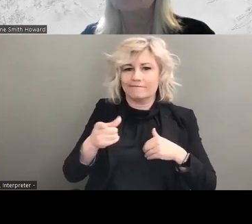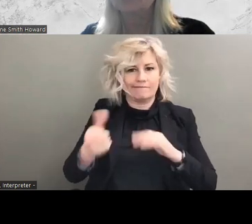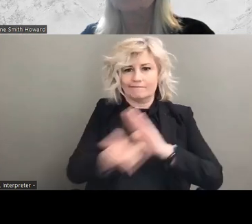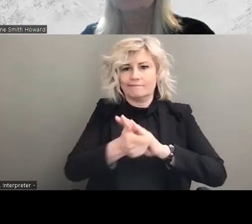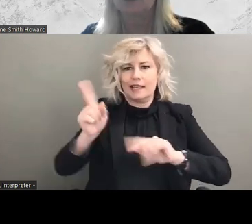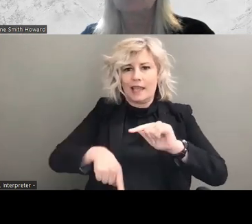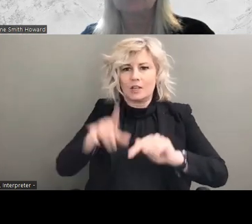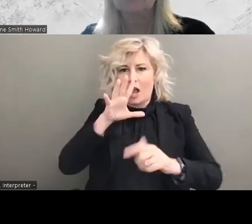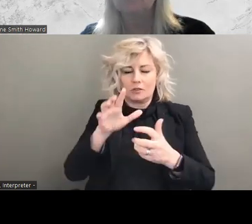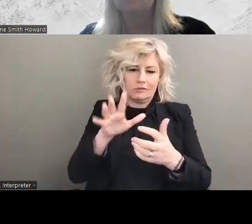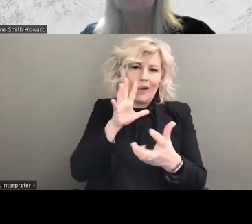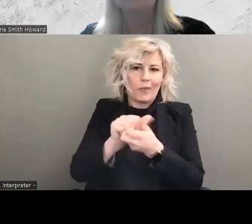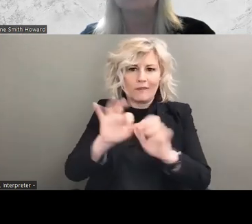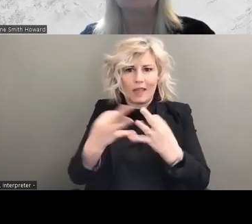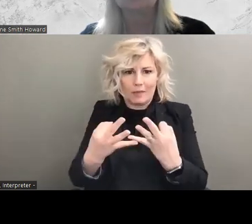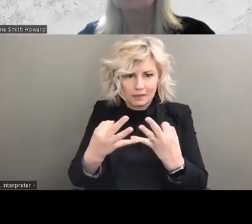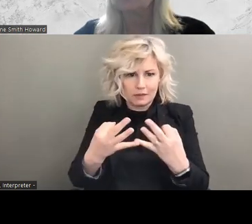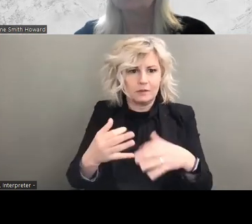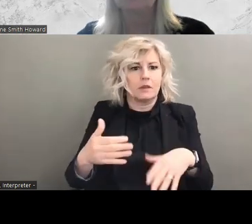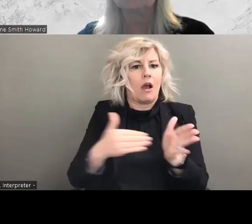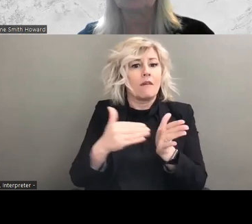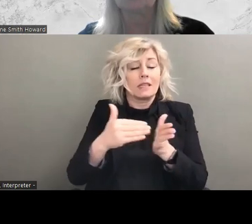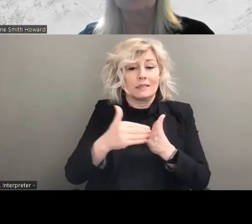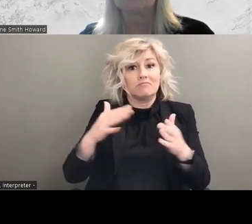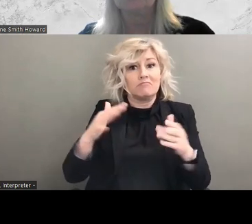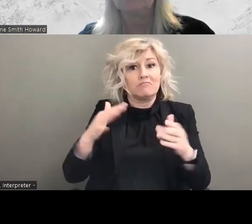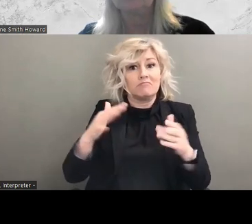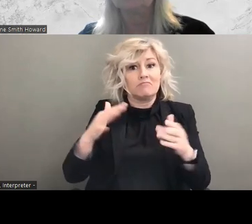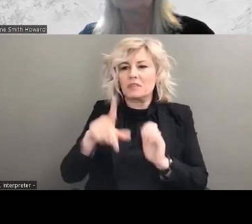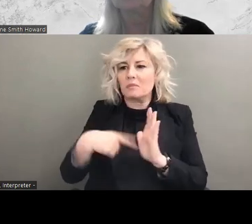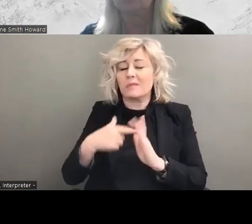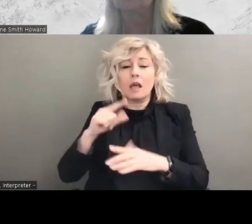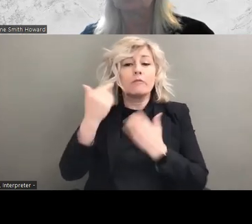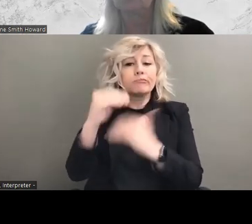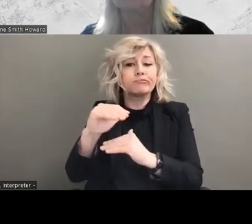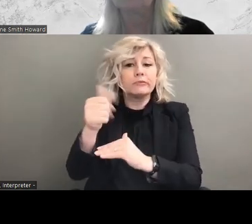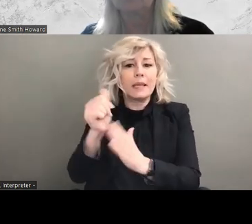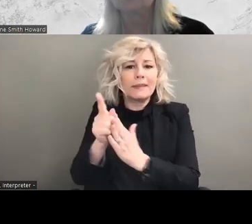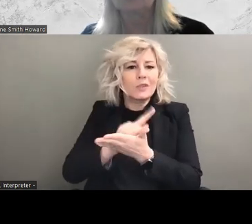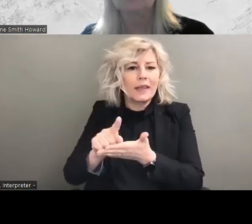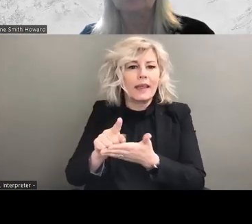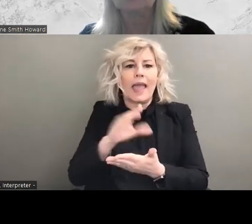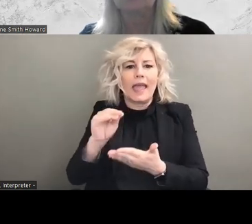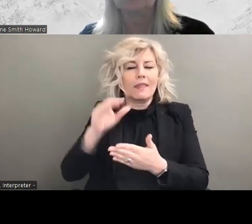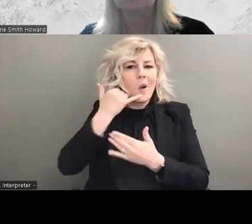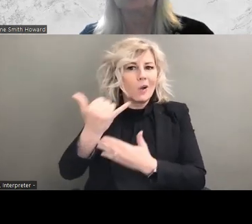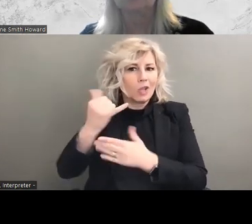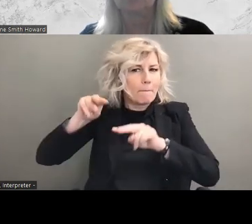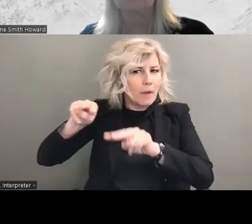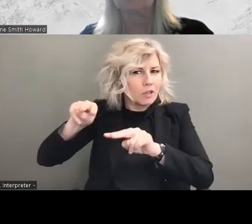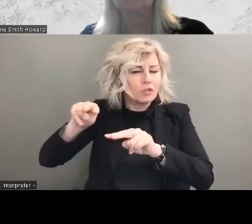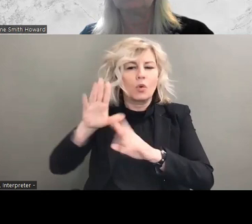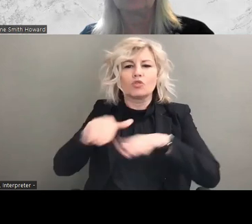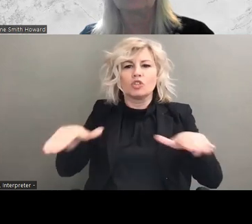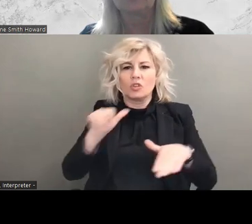families, sometimes entirely, oftentimes just 10 minutes per week, and that those calls are often monitored so that children do